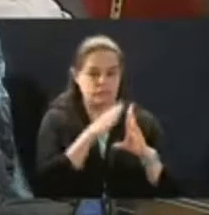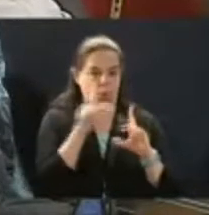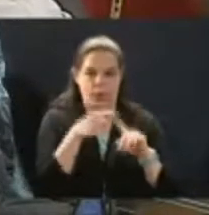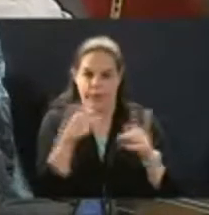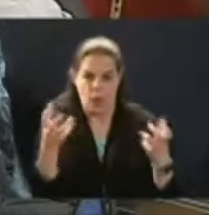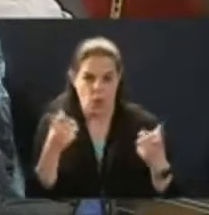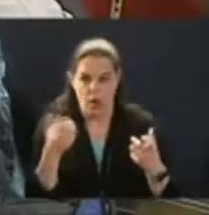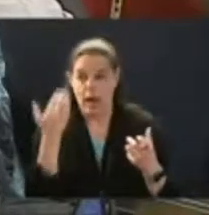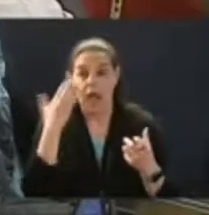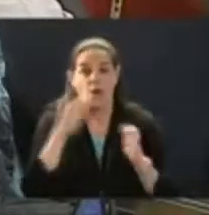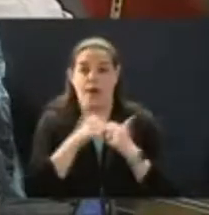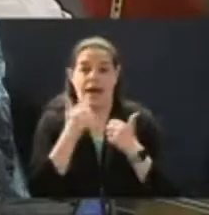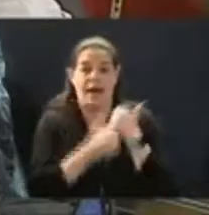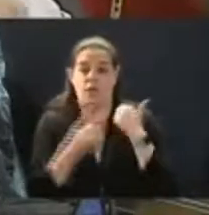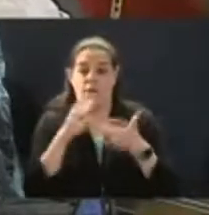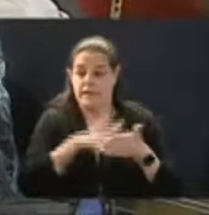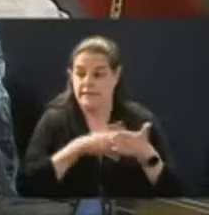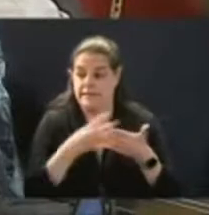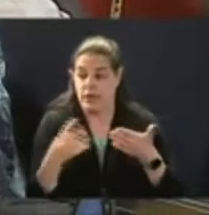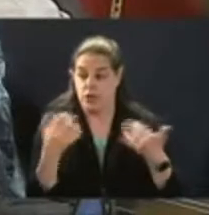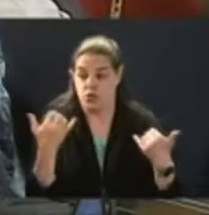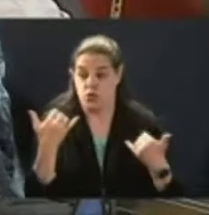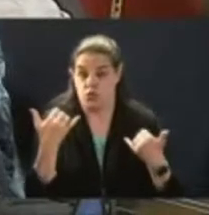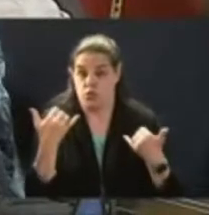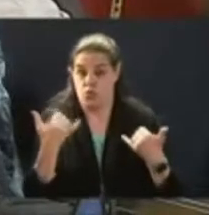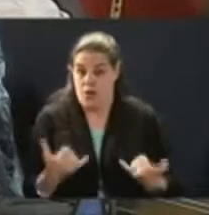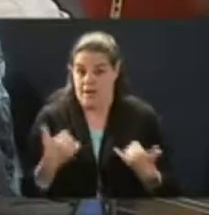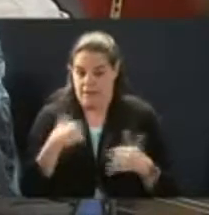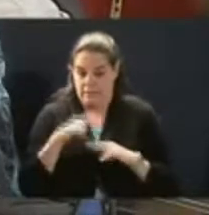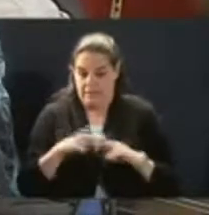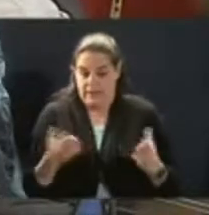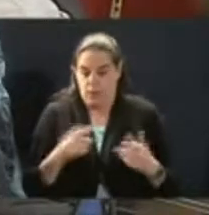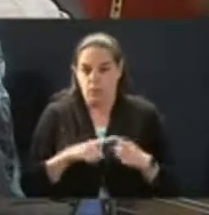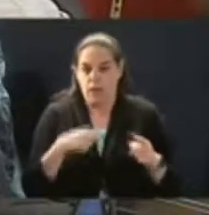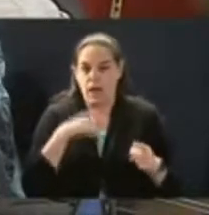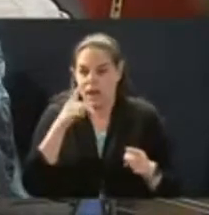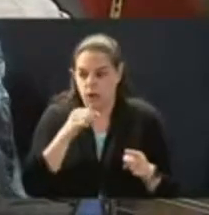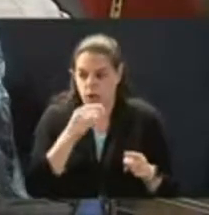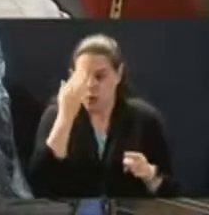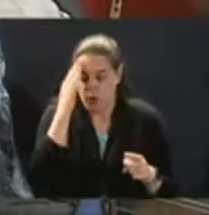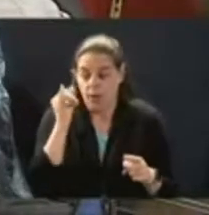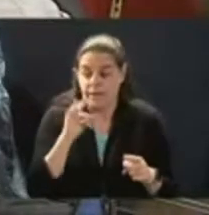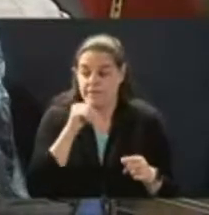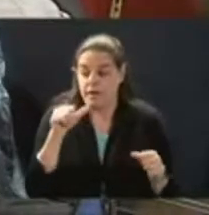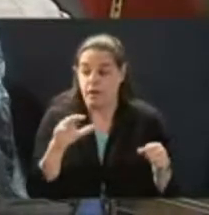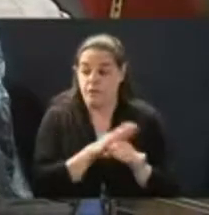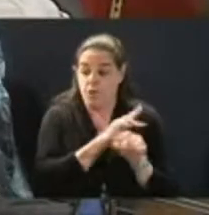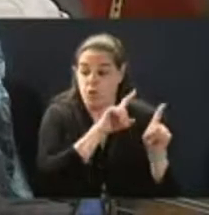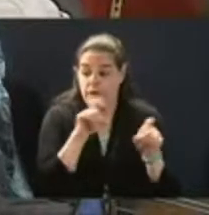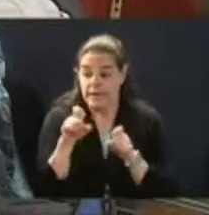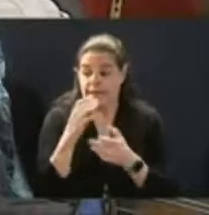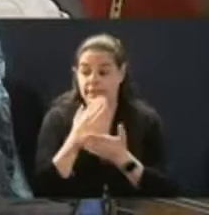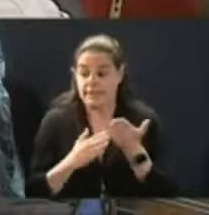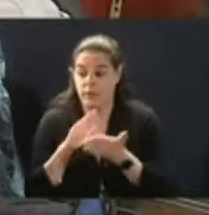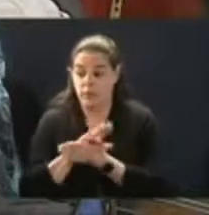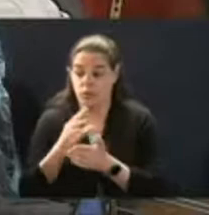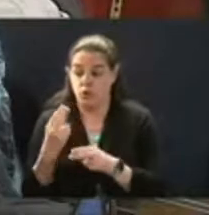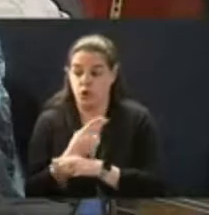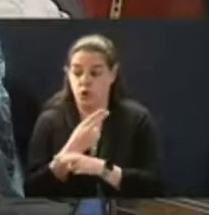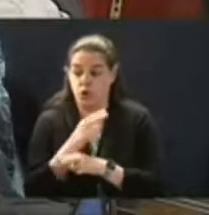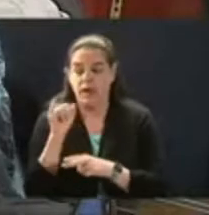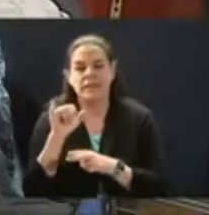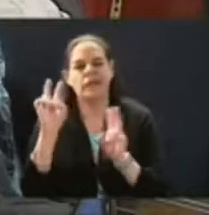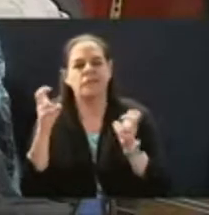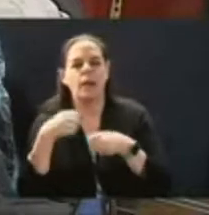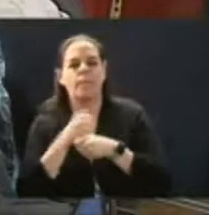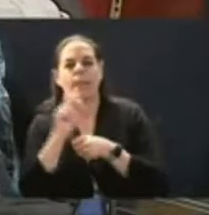schedule sitting here today, but I do know that some, if it's not a full testing, that some schools do use this as like makeup